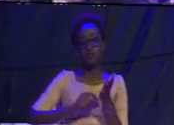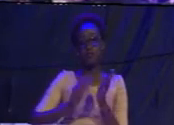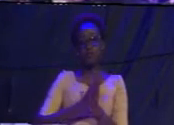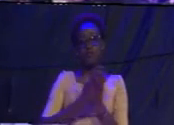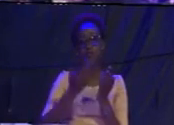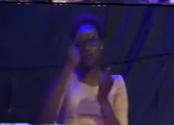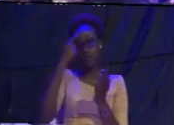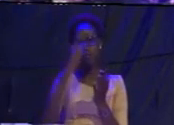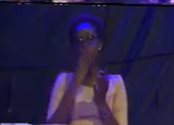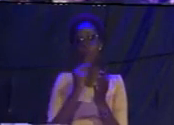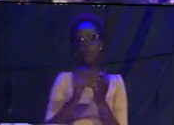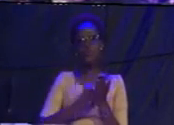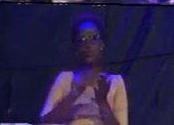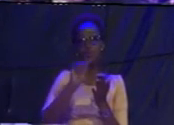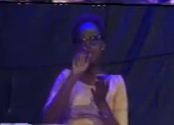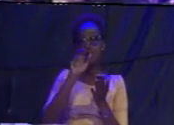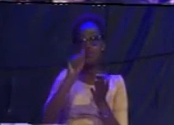in their writings,